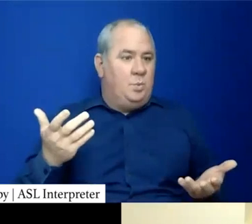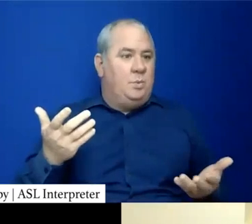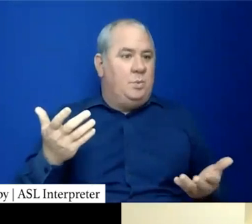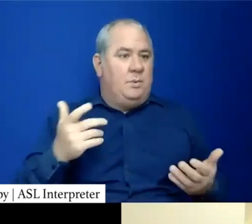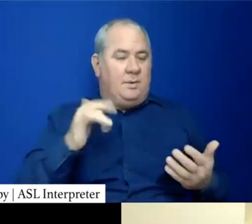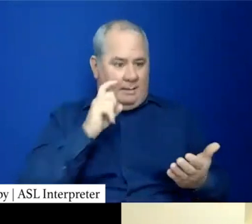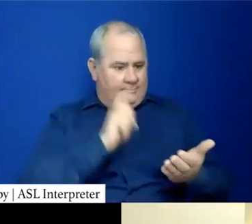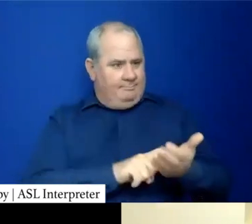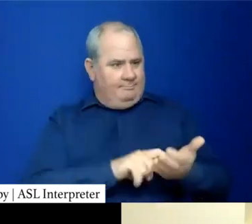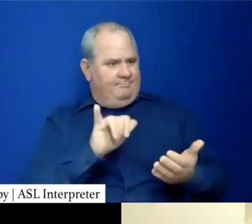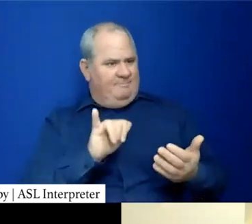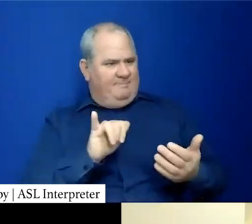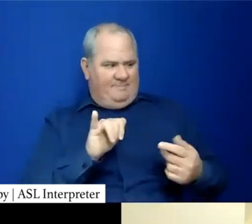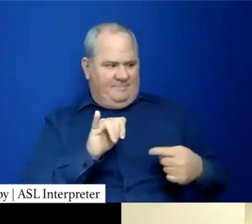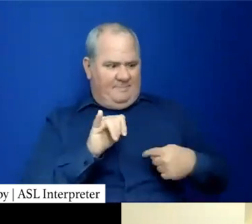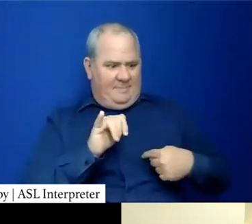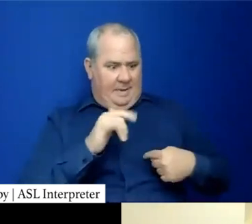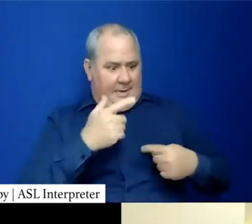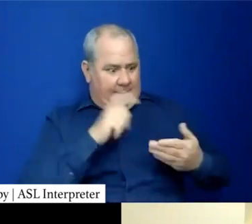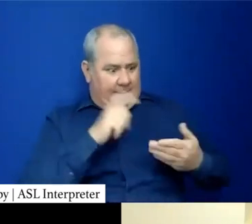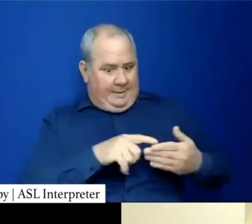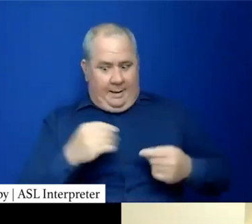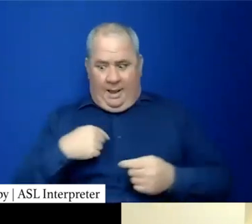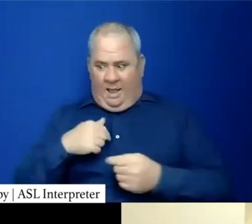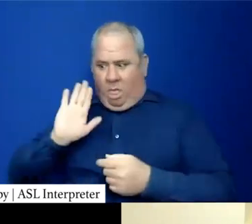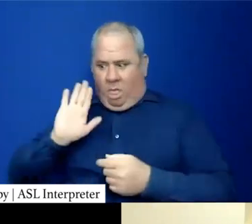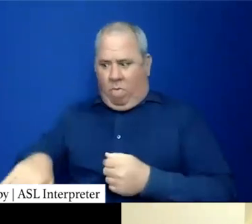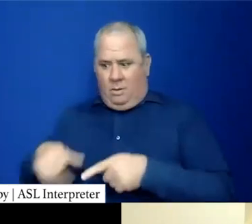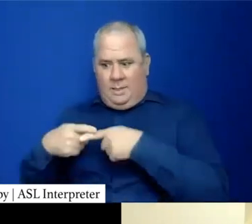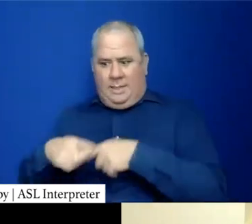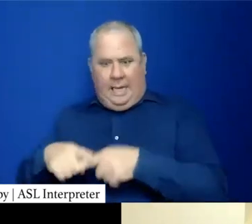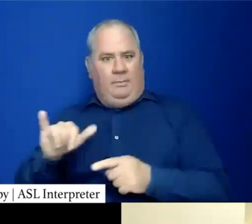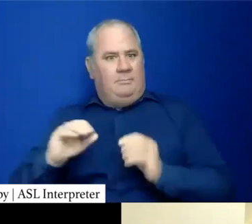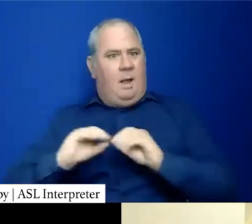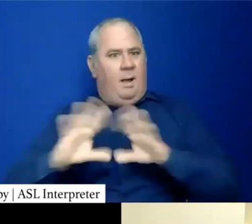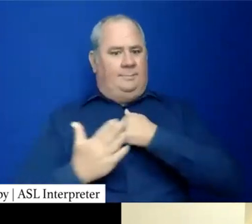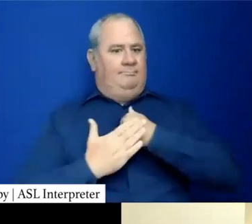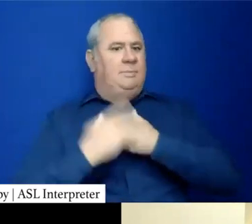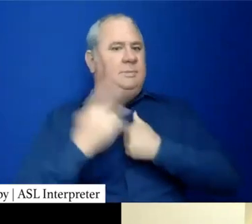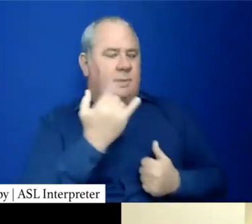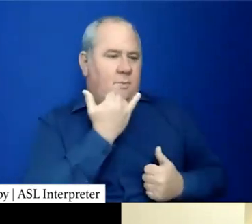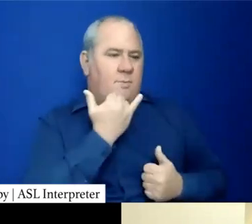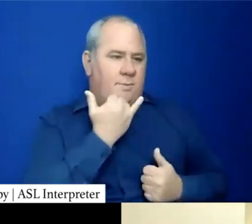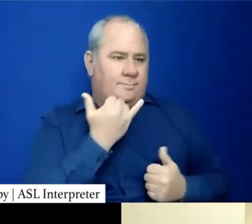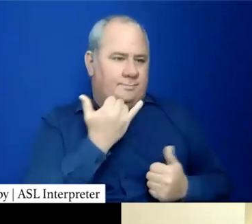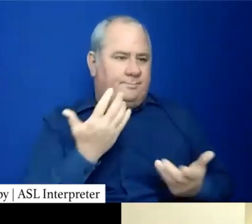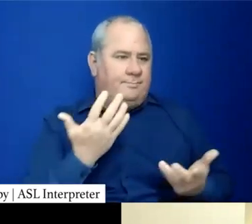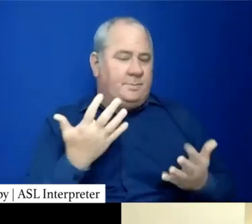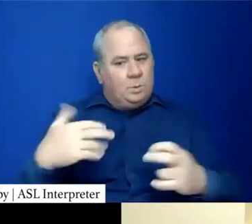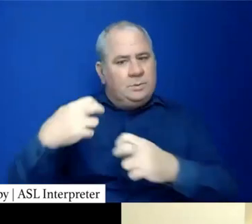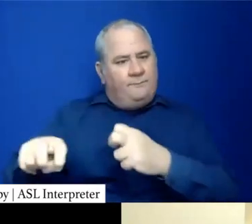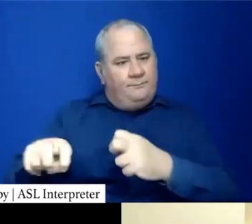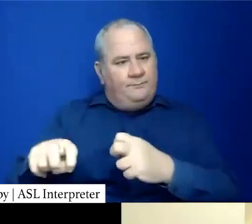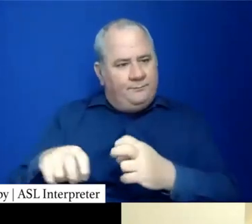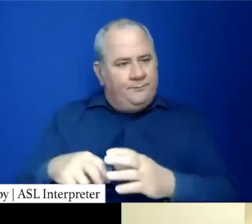And yeah, so it's rough to say like this is a case for getting more disabled people in the